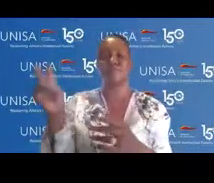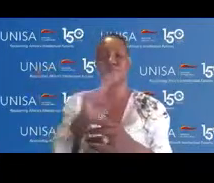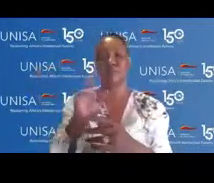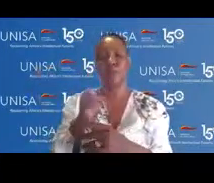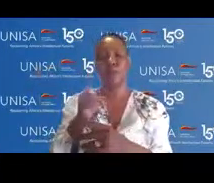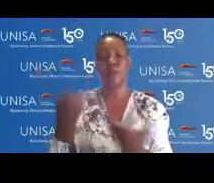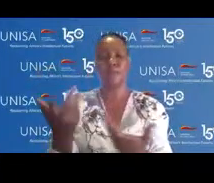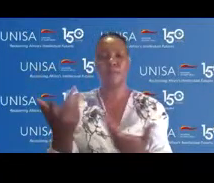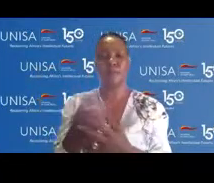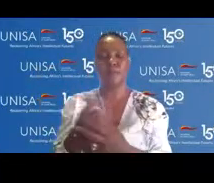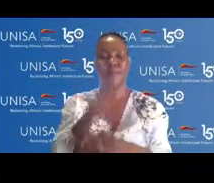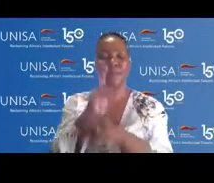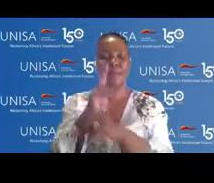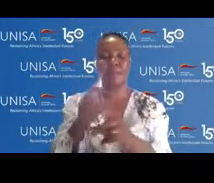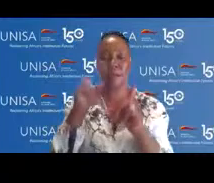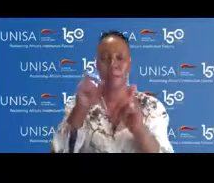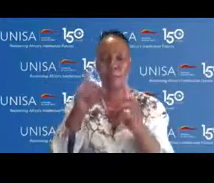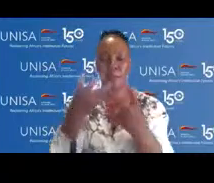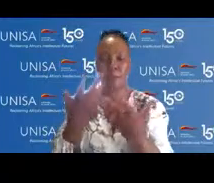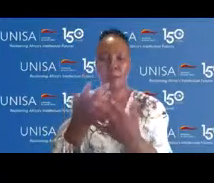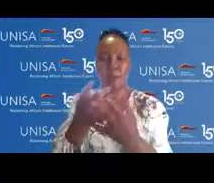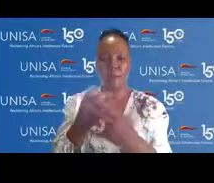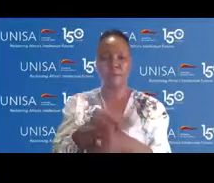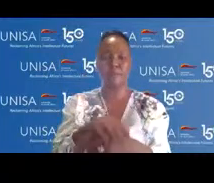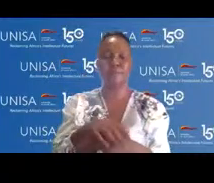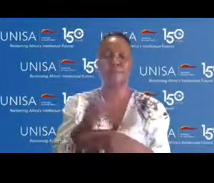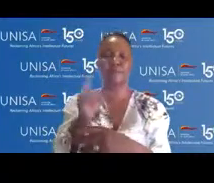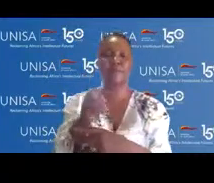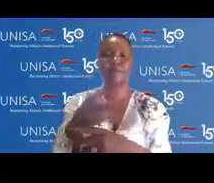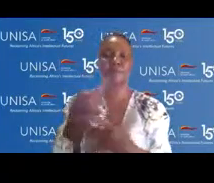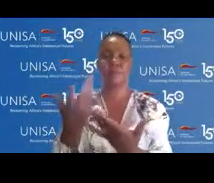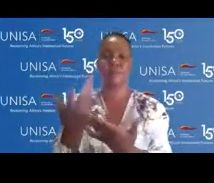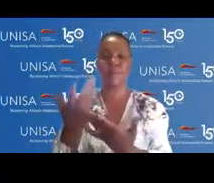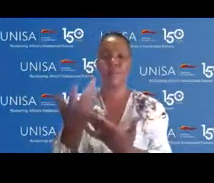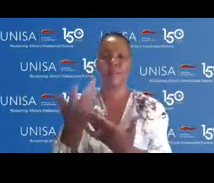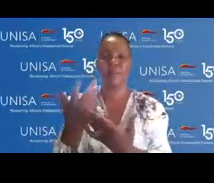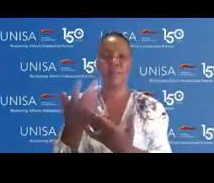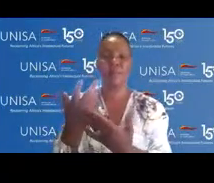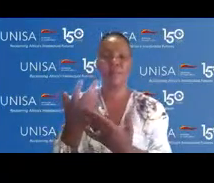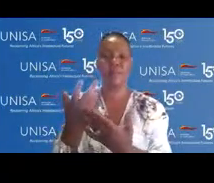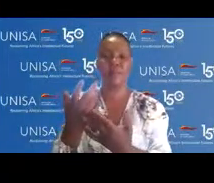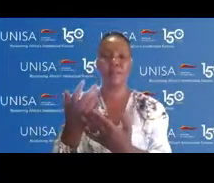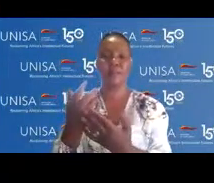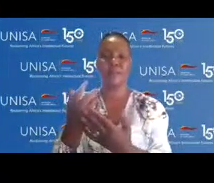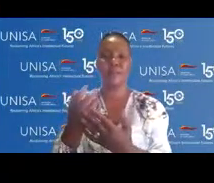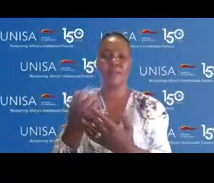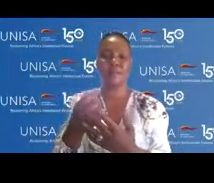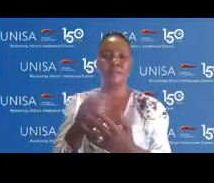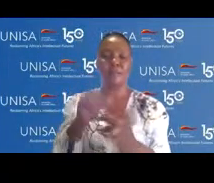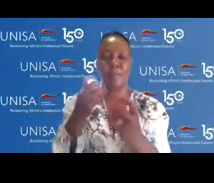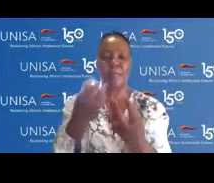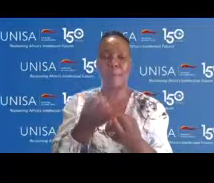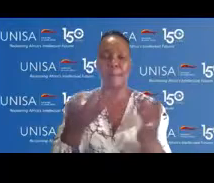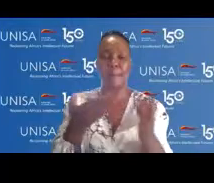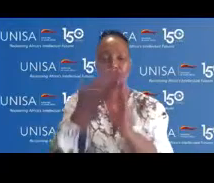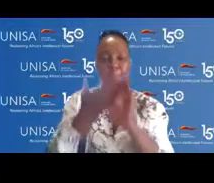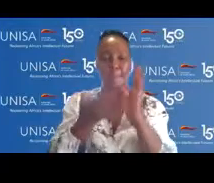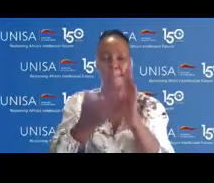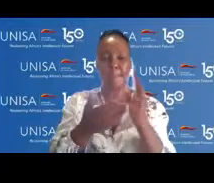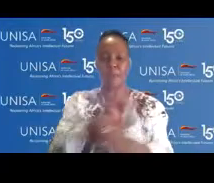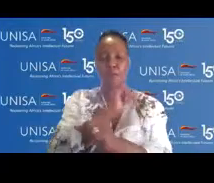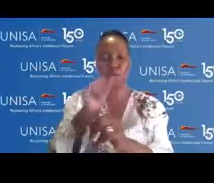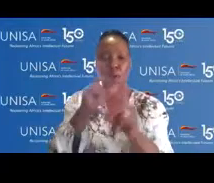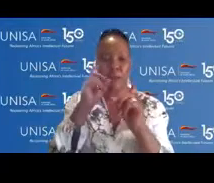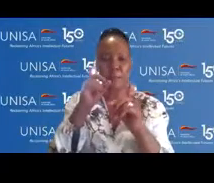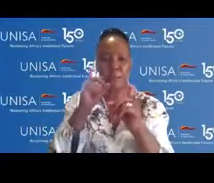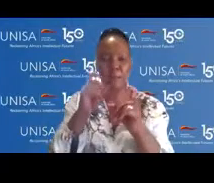camera, okay, a whole bunch of pictures, mostly my wife there. You'll notice the thing with your camera pictures. Immediately, it's the